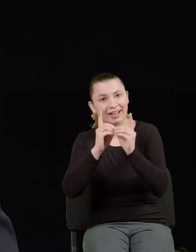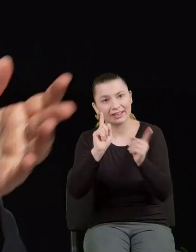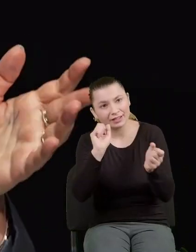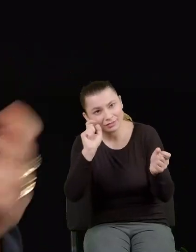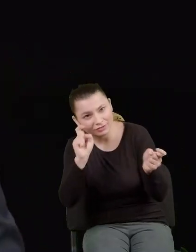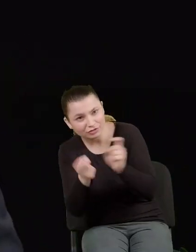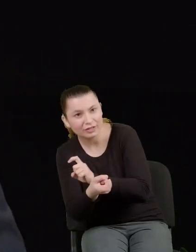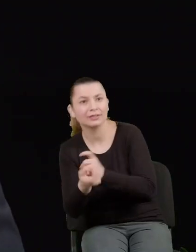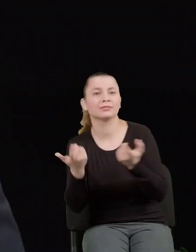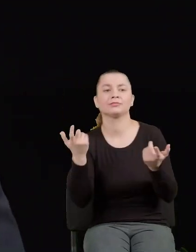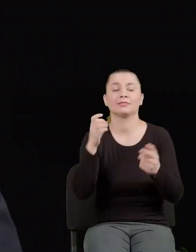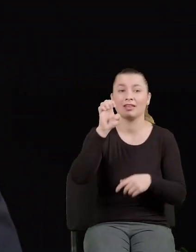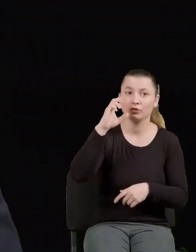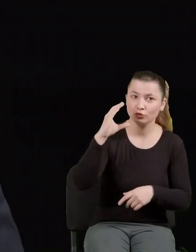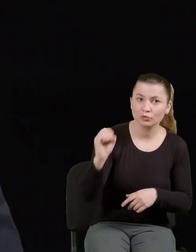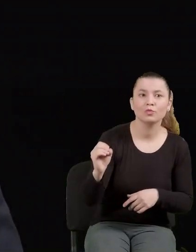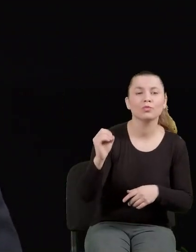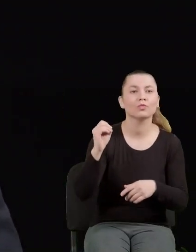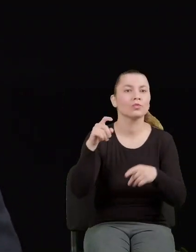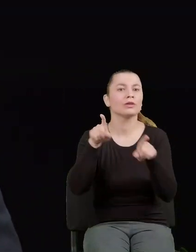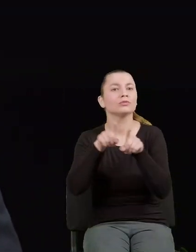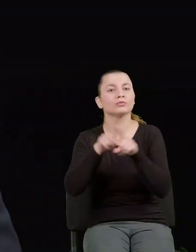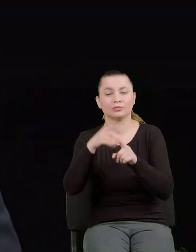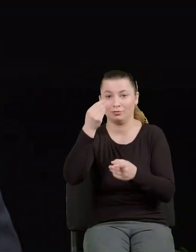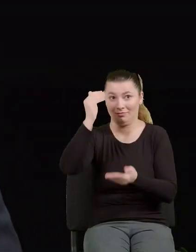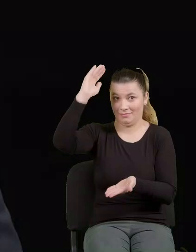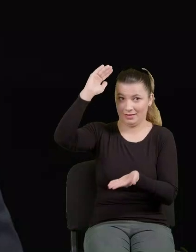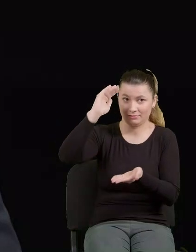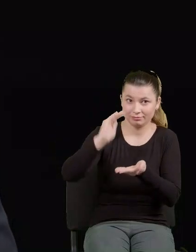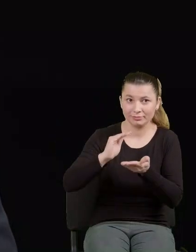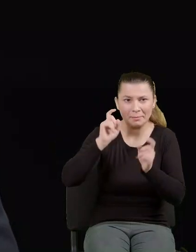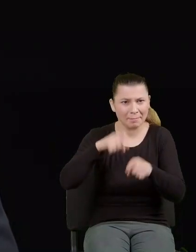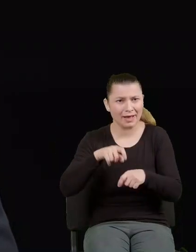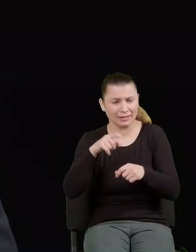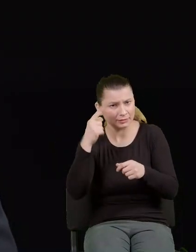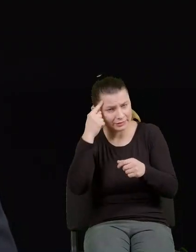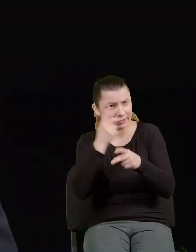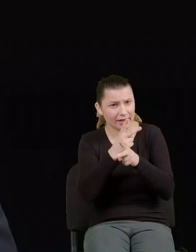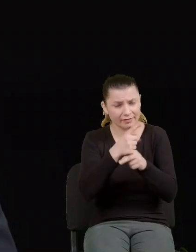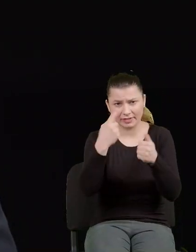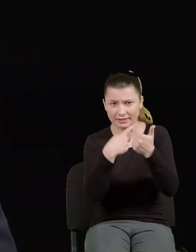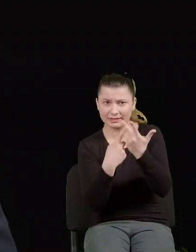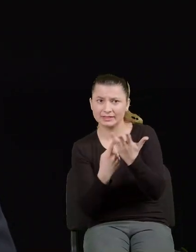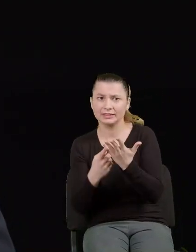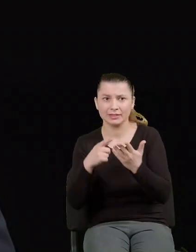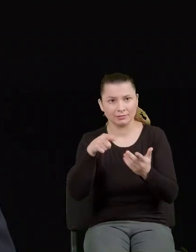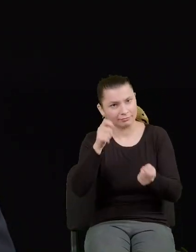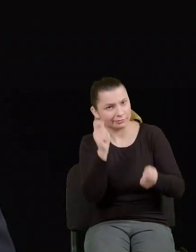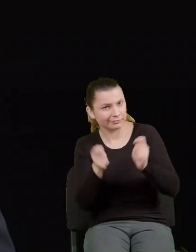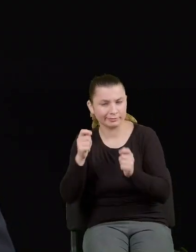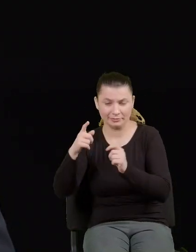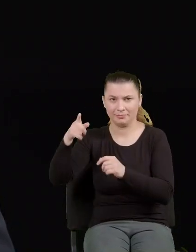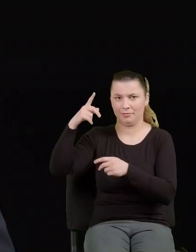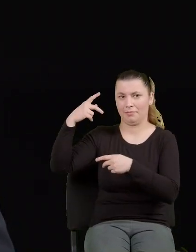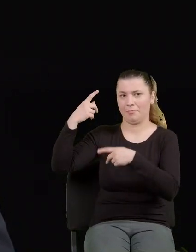so forth. And so the strategies for the future should also